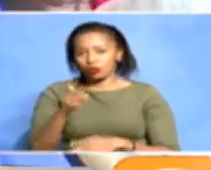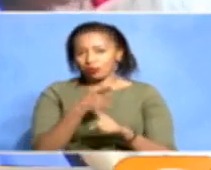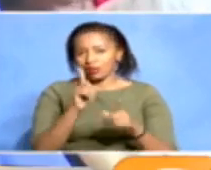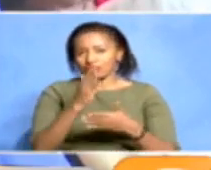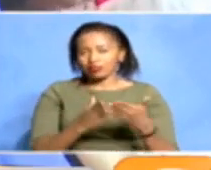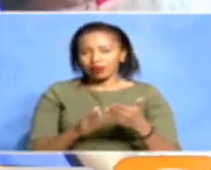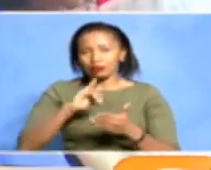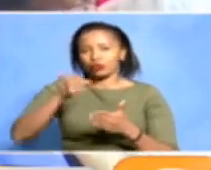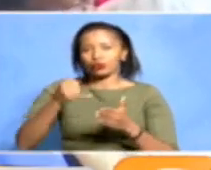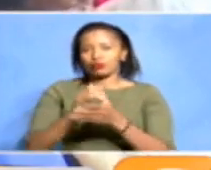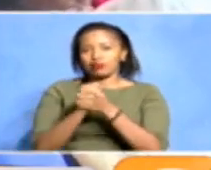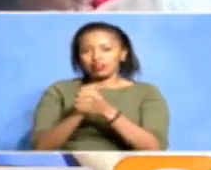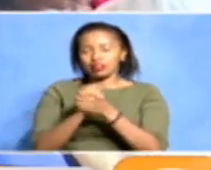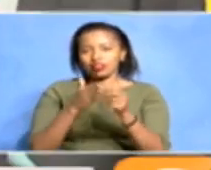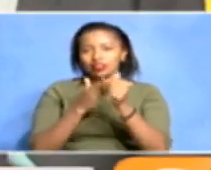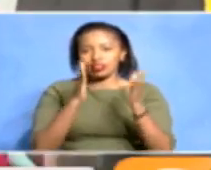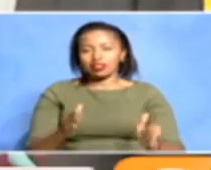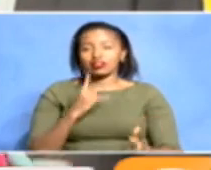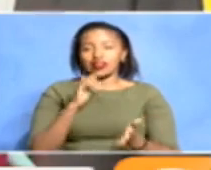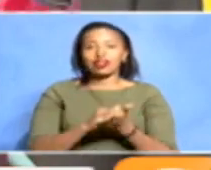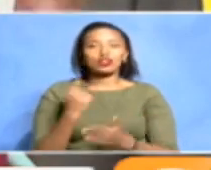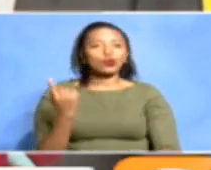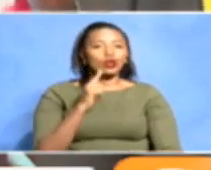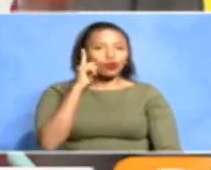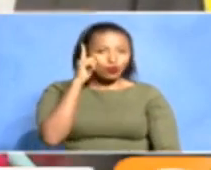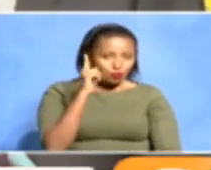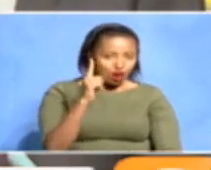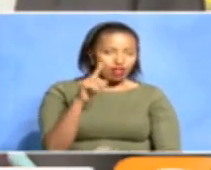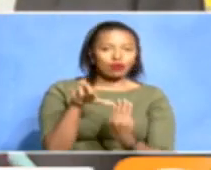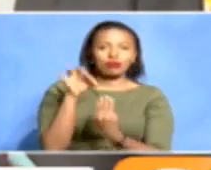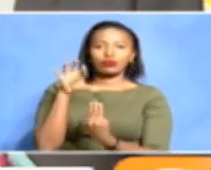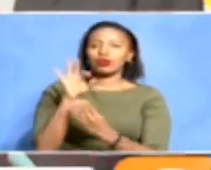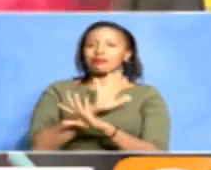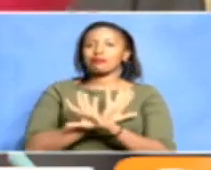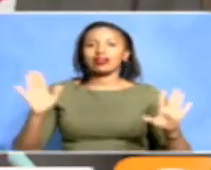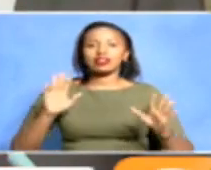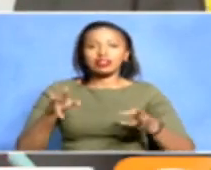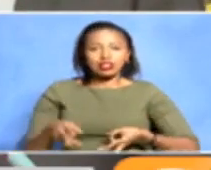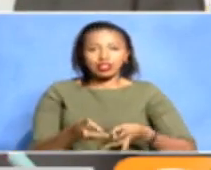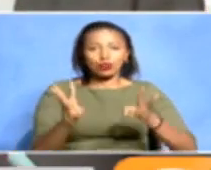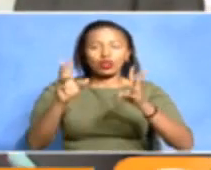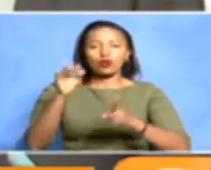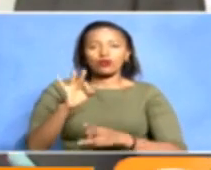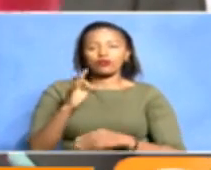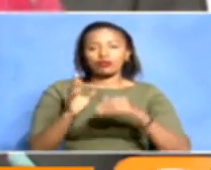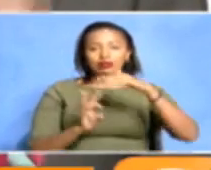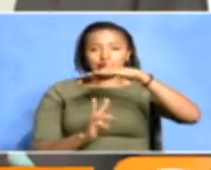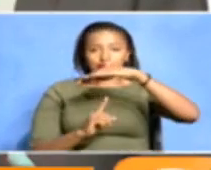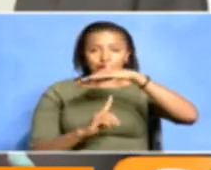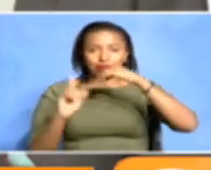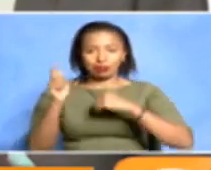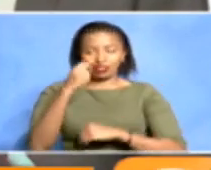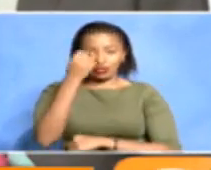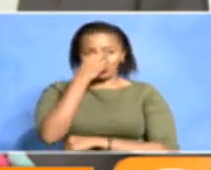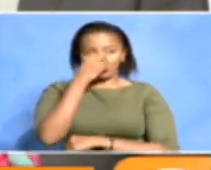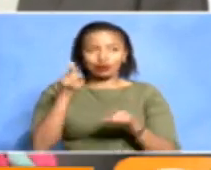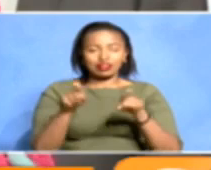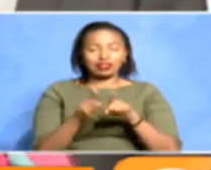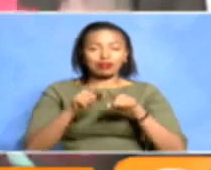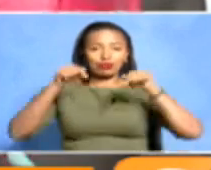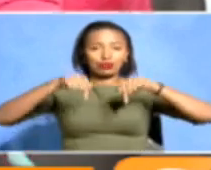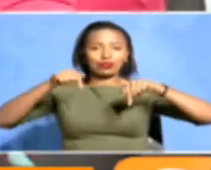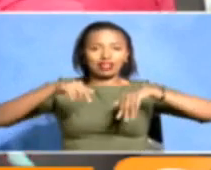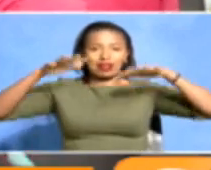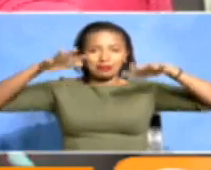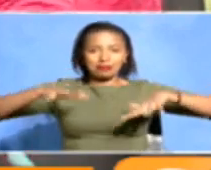is only one choice. The wave of William Ruto ni kama hii mvua inanyesha siku ya leo.